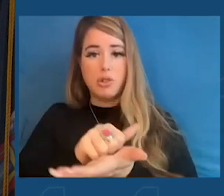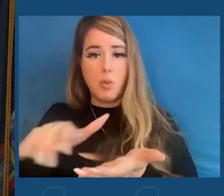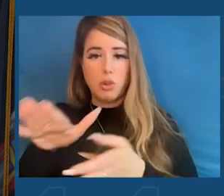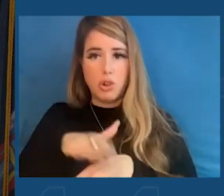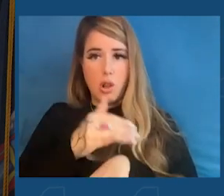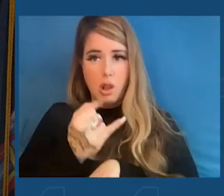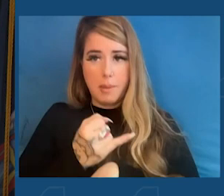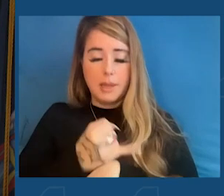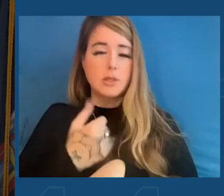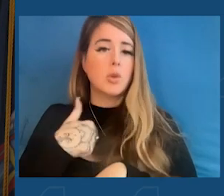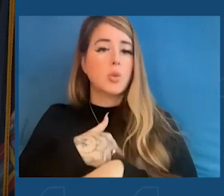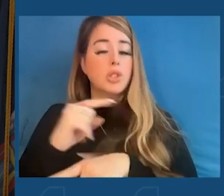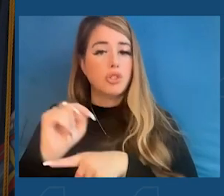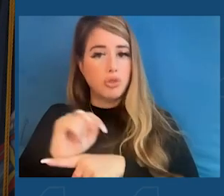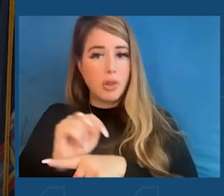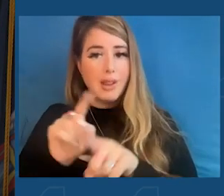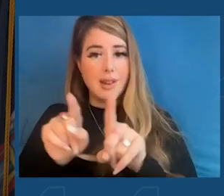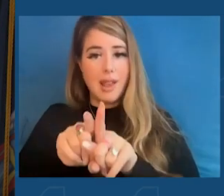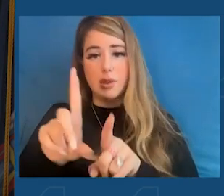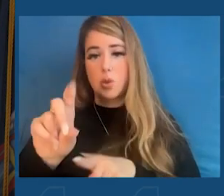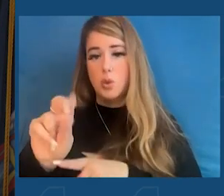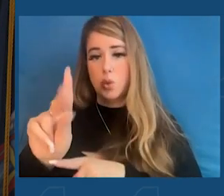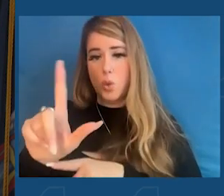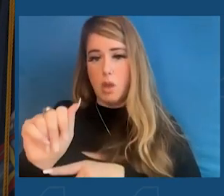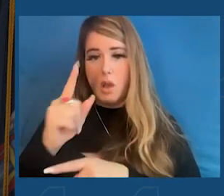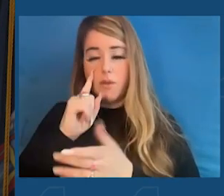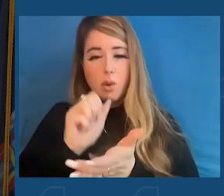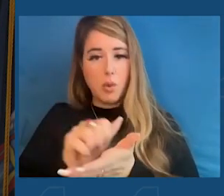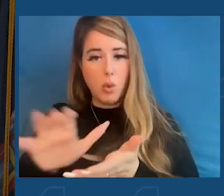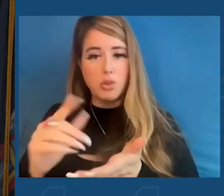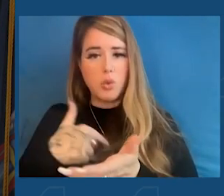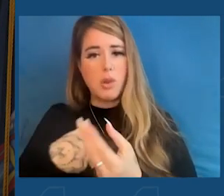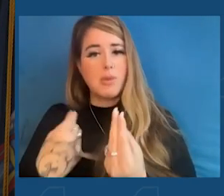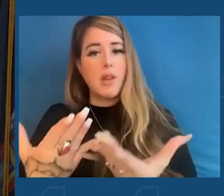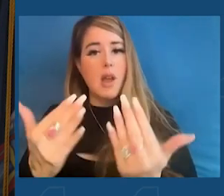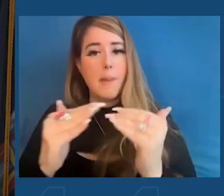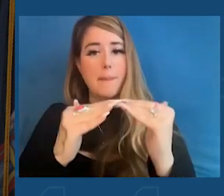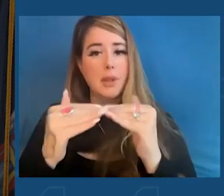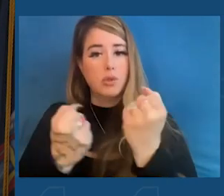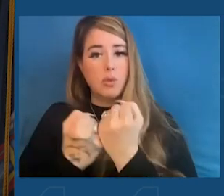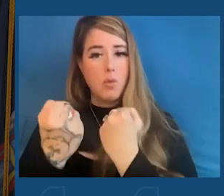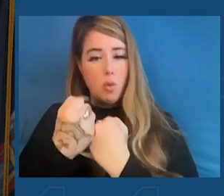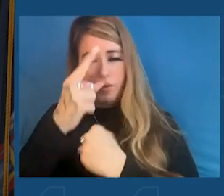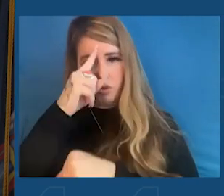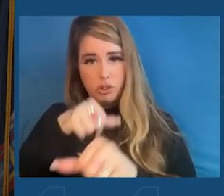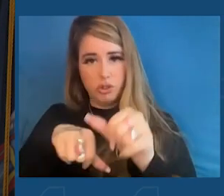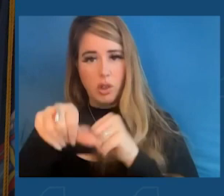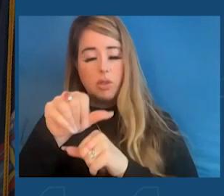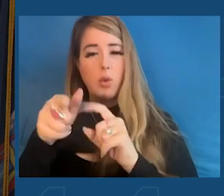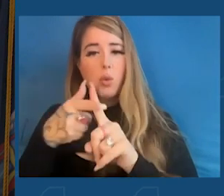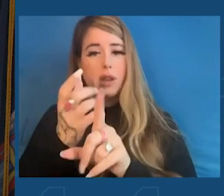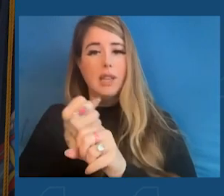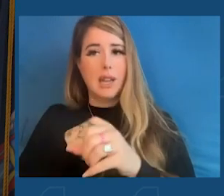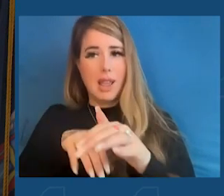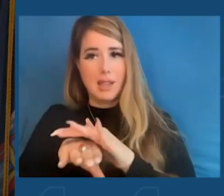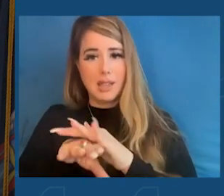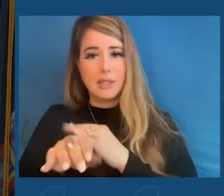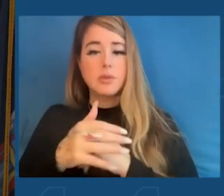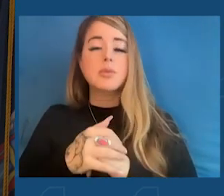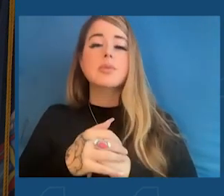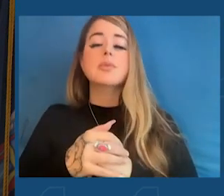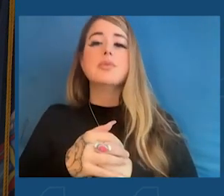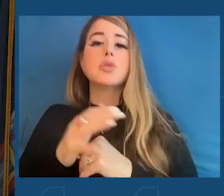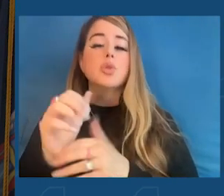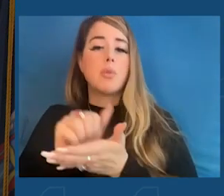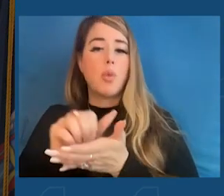We trained as abortion doulas so we could provide peer support to each other in accessing abortion. In response to Roe